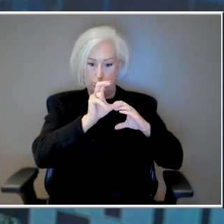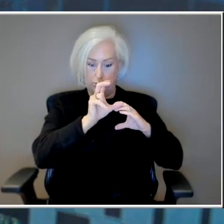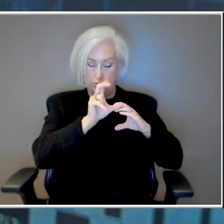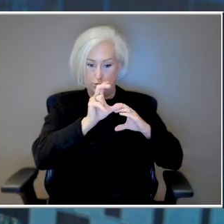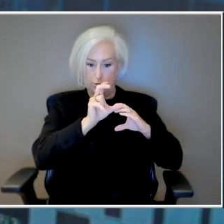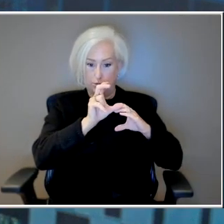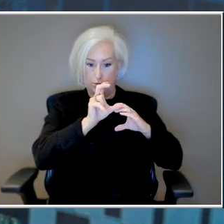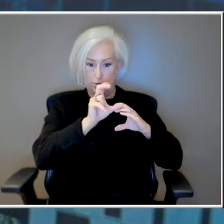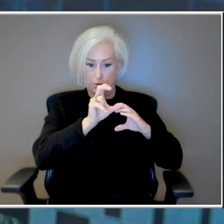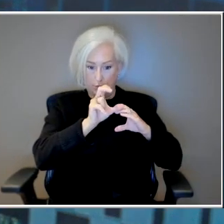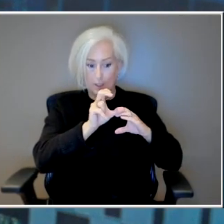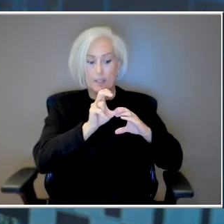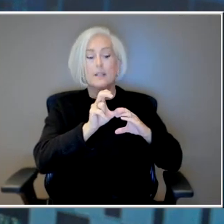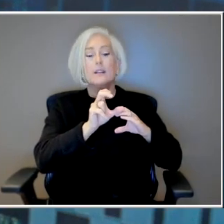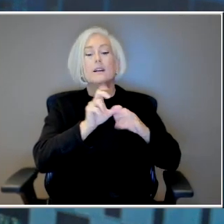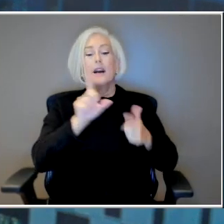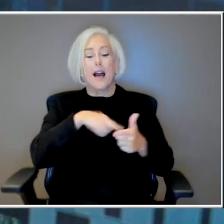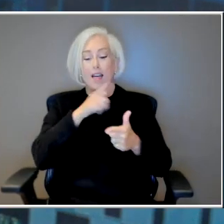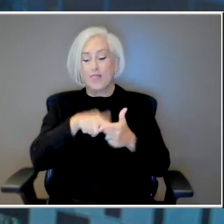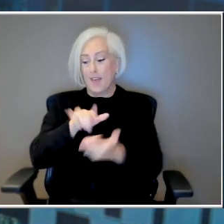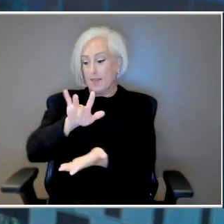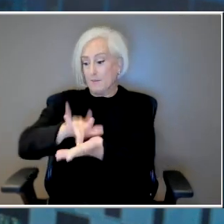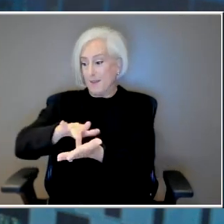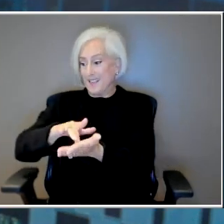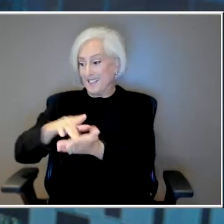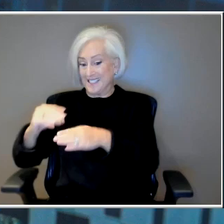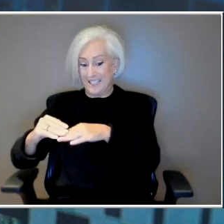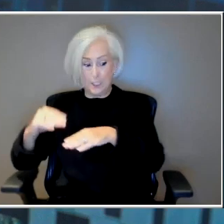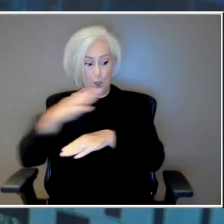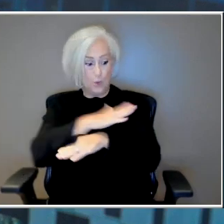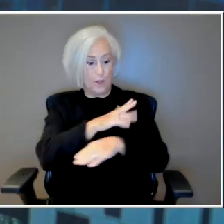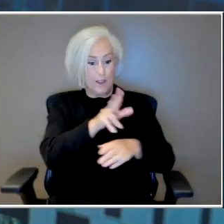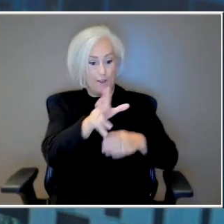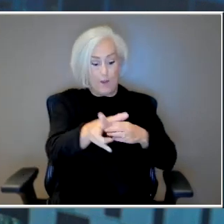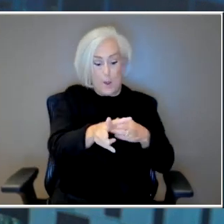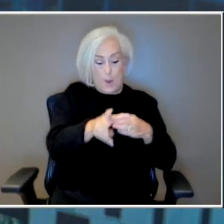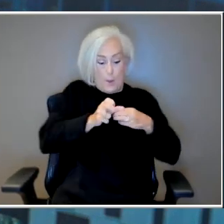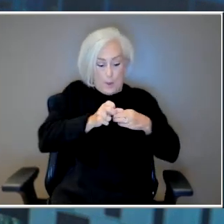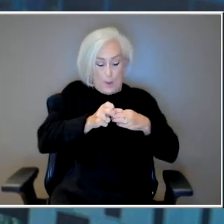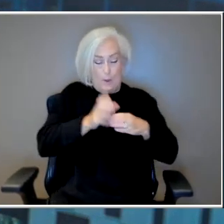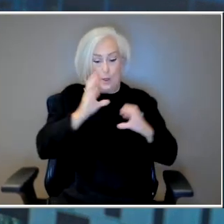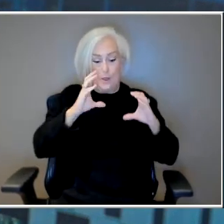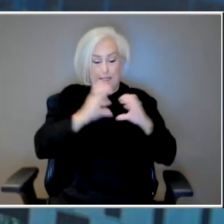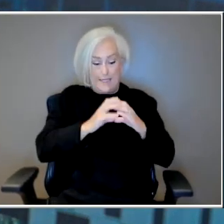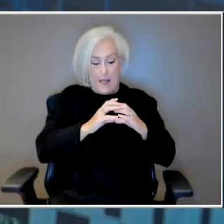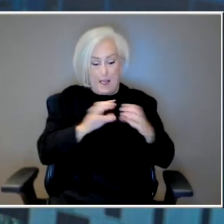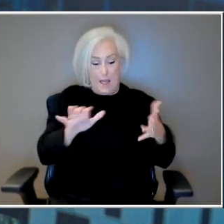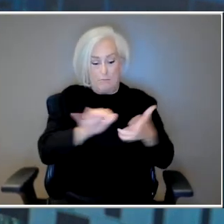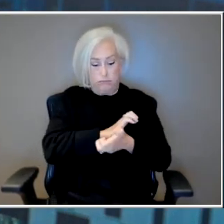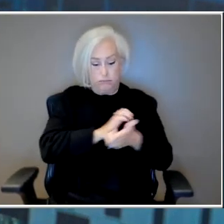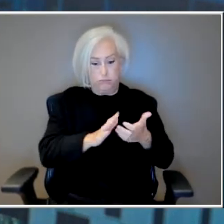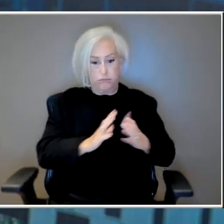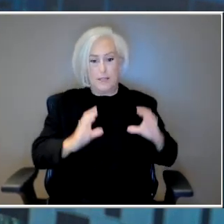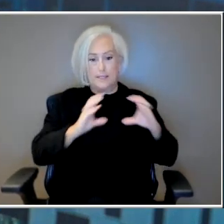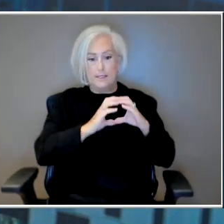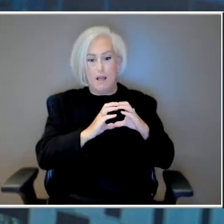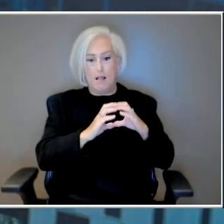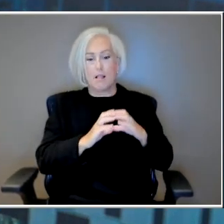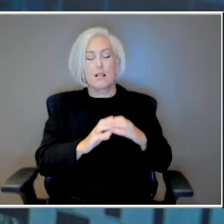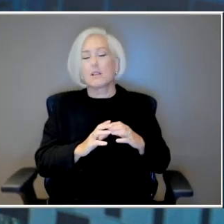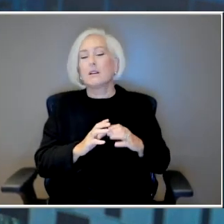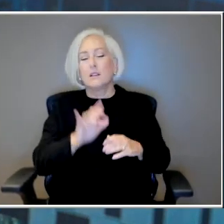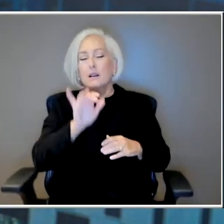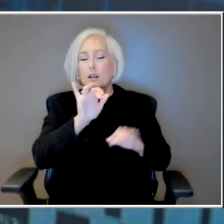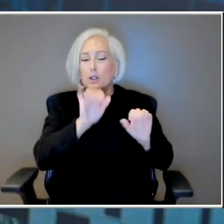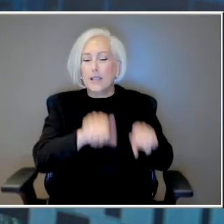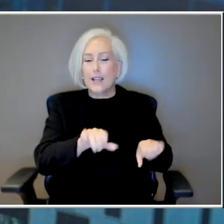drug you're going to give immediately can attack and then kill that cell. So, I mean, there are different ways to do it, but it's more of a cellular form of therapy, and I don't